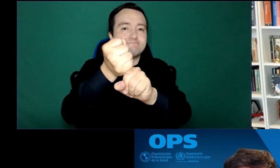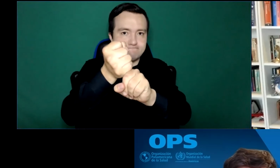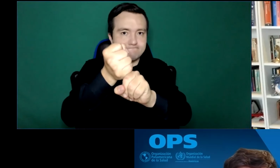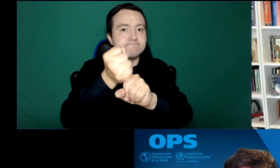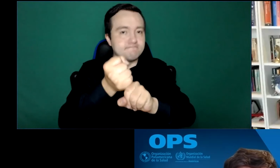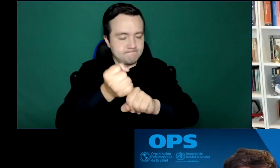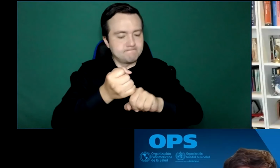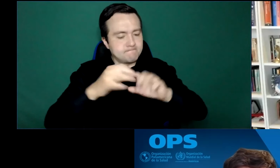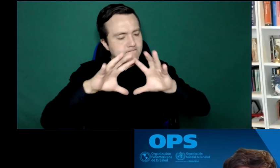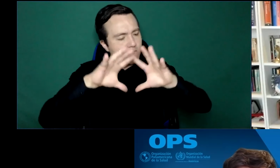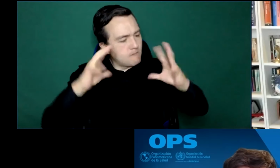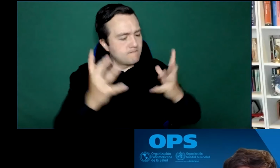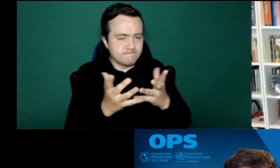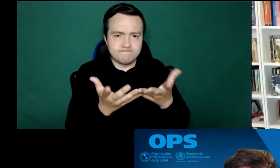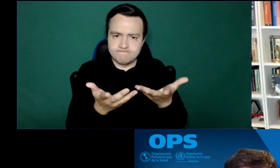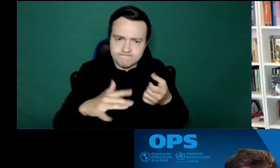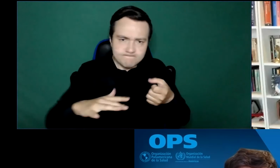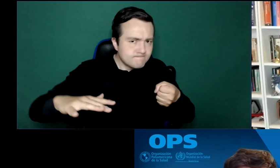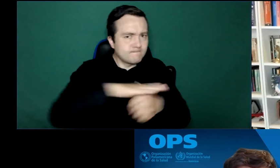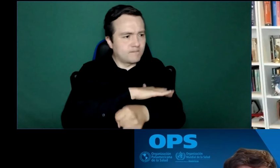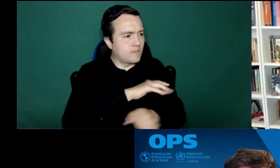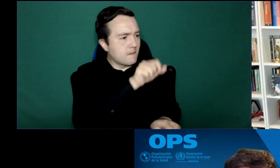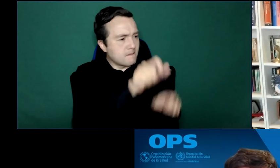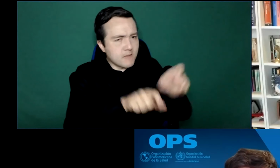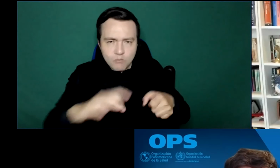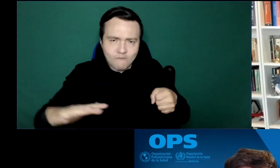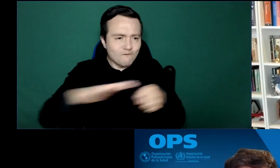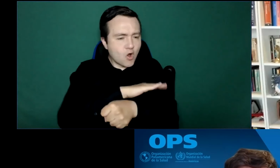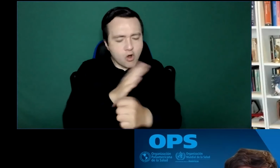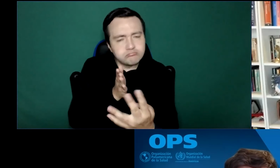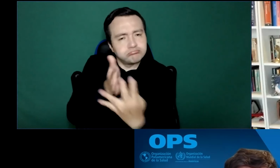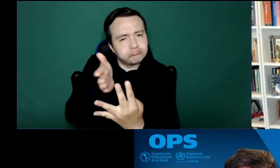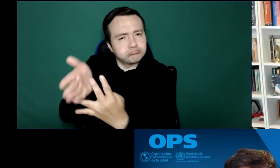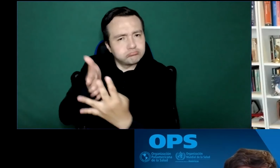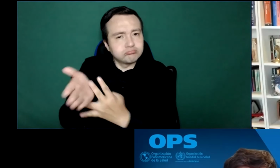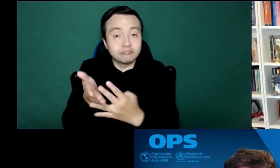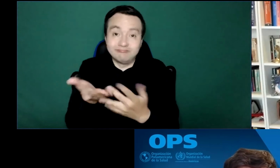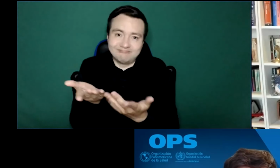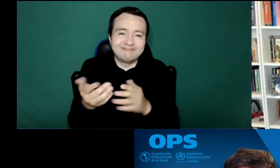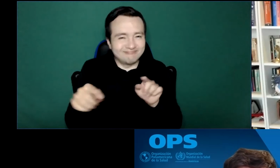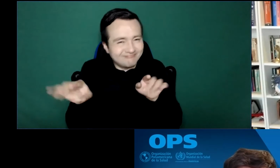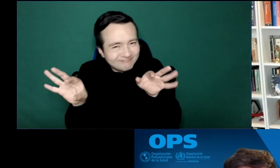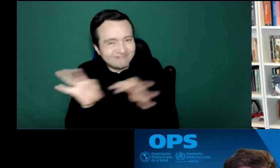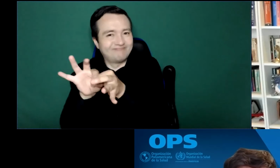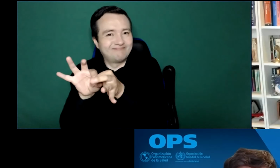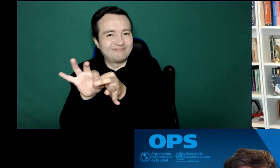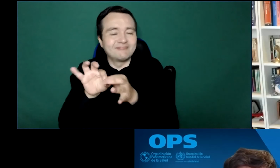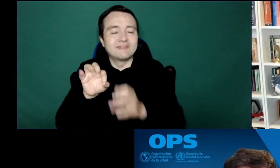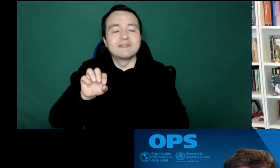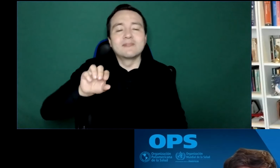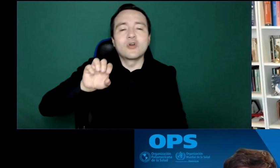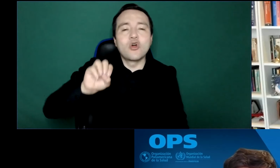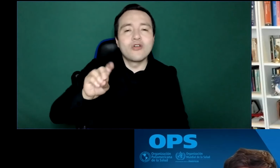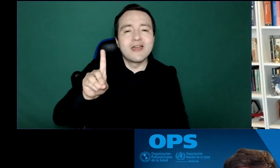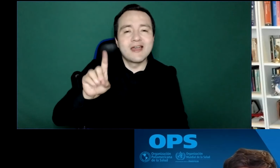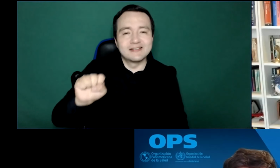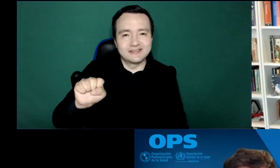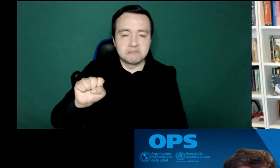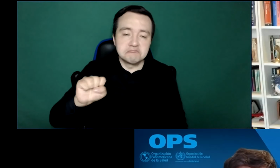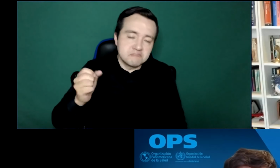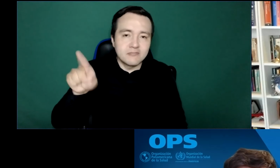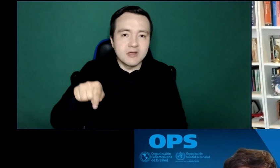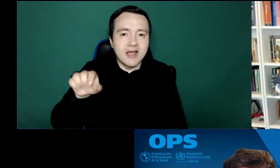and the SDGs in 2030, and asks for a transformation of health systems and concert